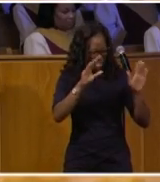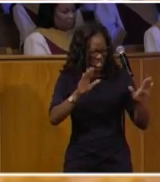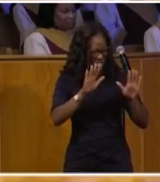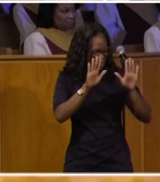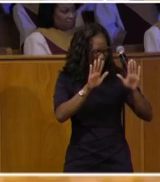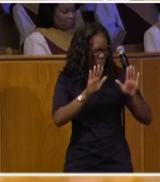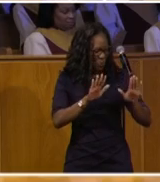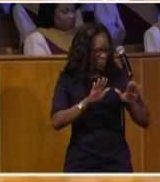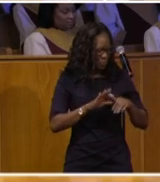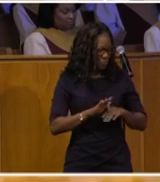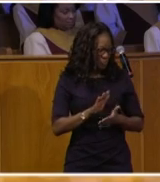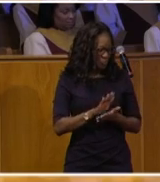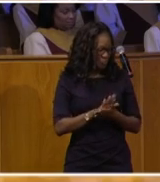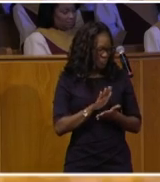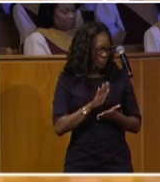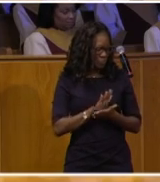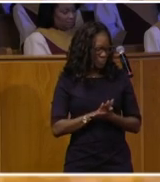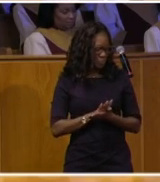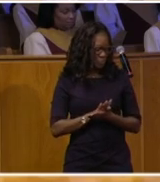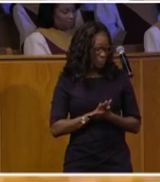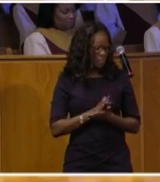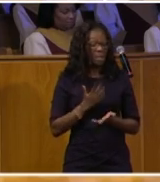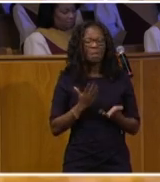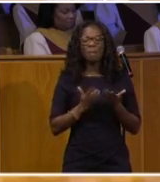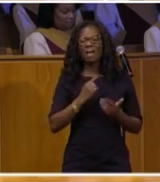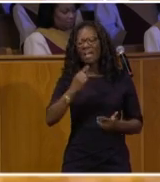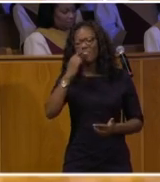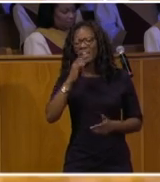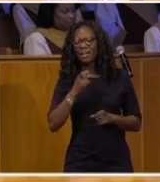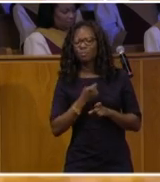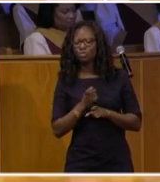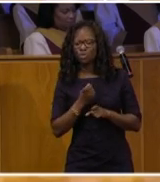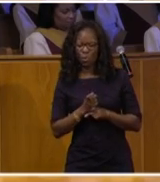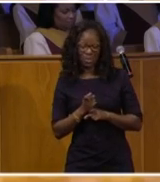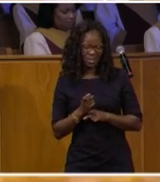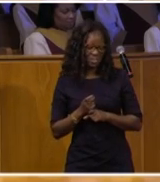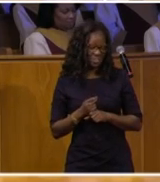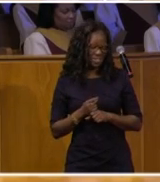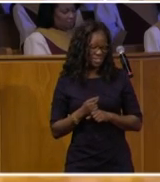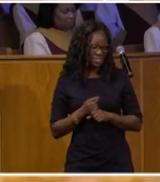school. And you might think I'm joking,